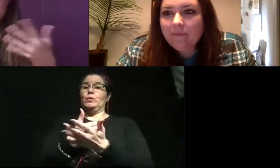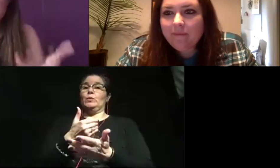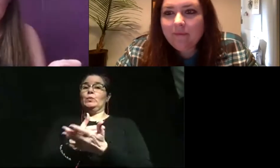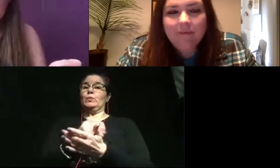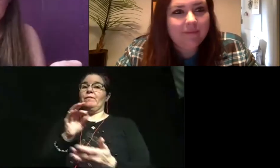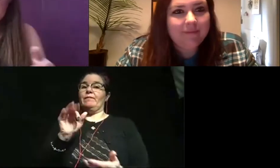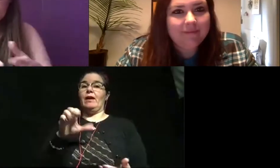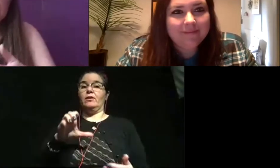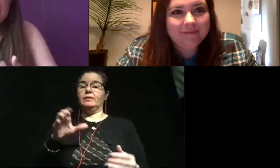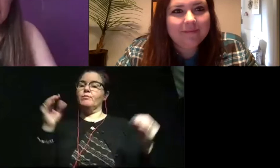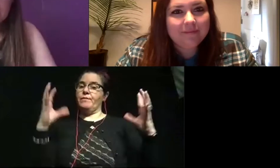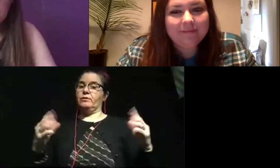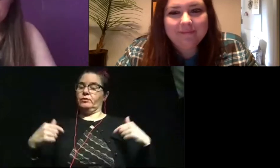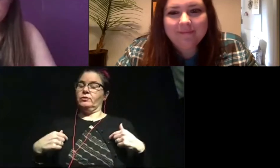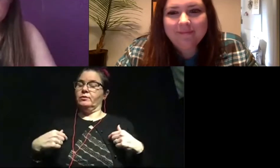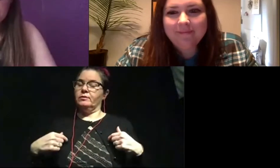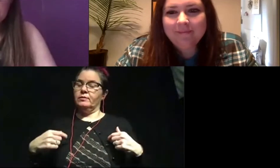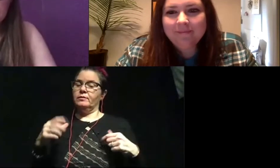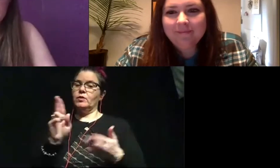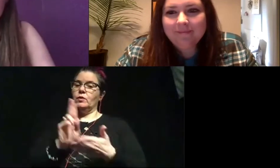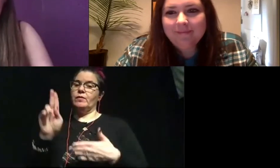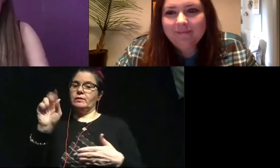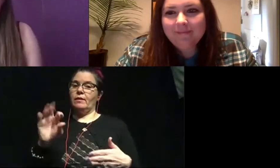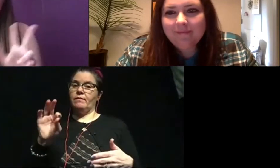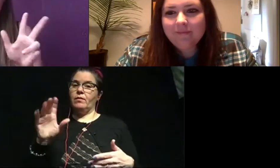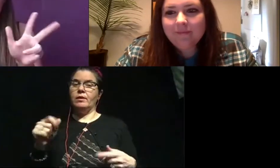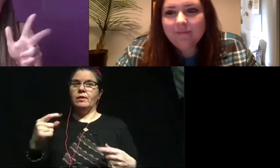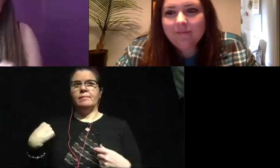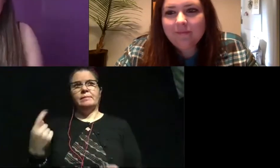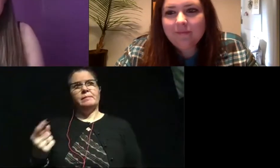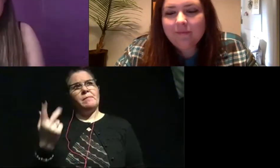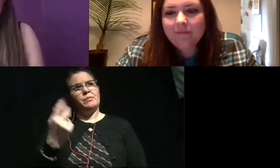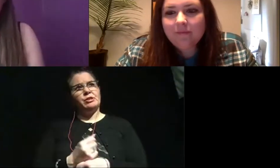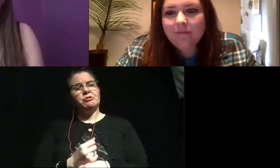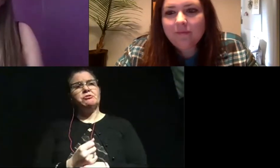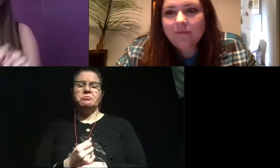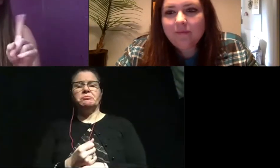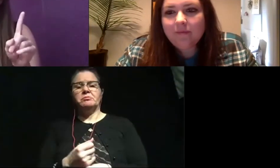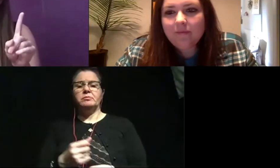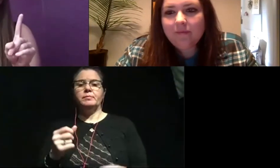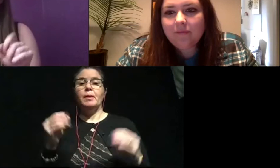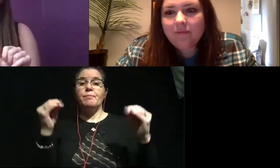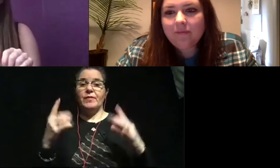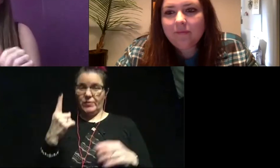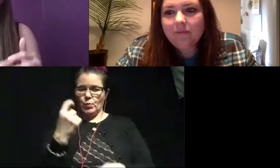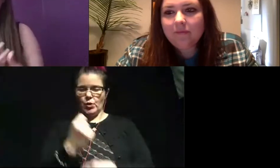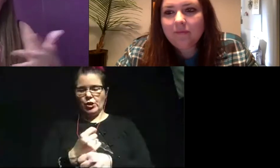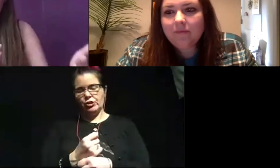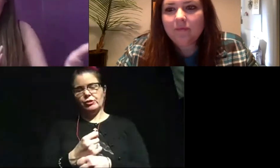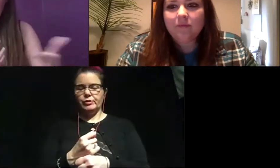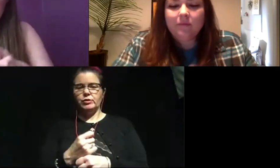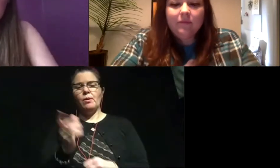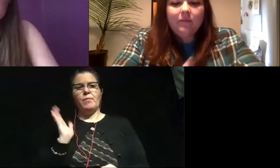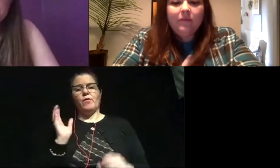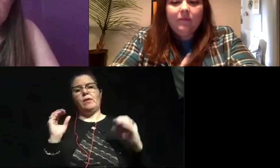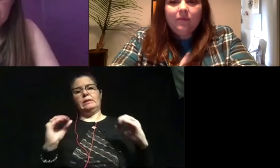or professor, excuse me, at University of South Florida. I've been there about three years, but I've been a professor for about one year. So I was teaching